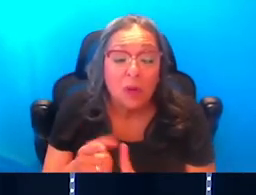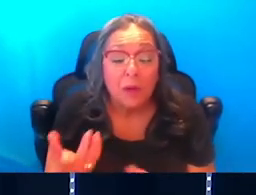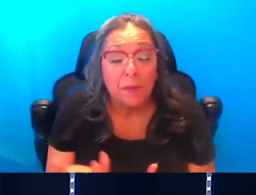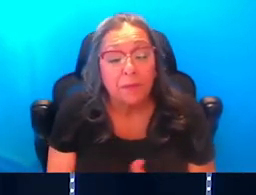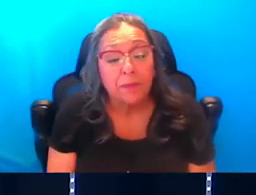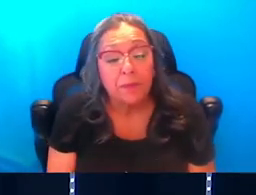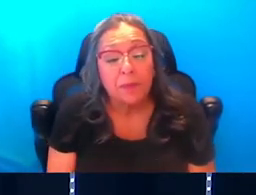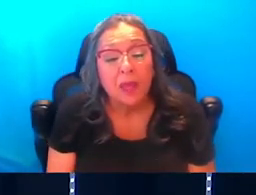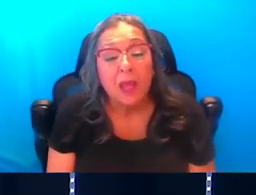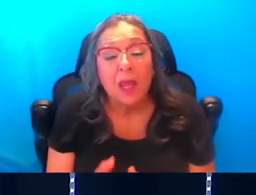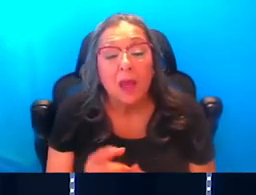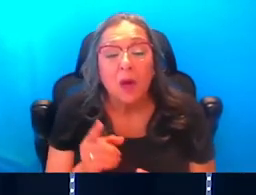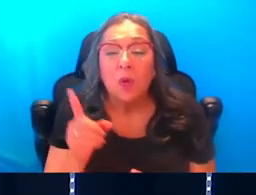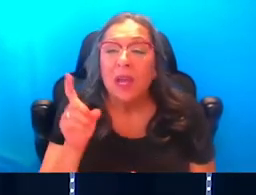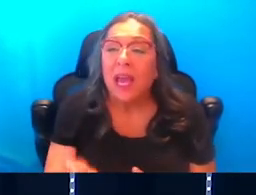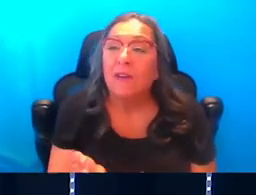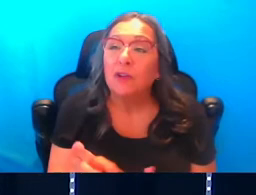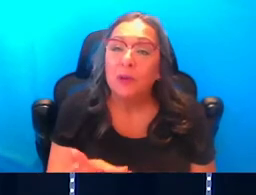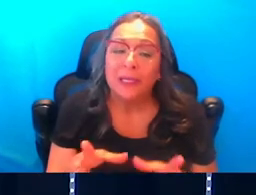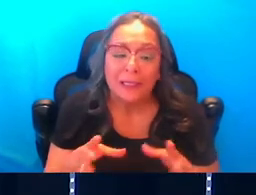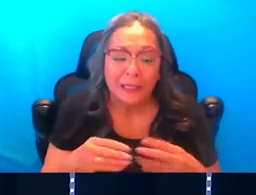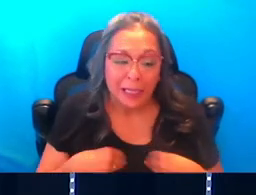Got to get over ourselves just a little bit.